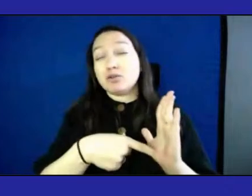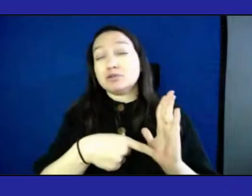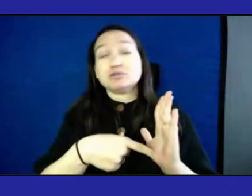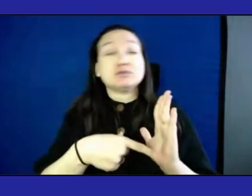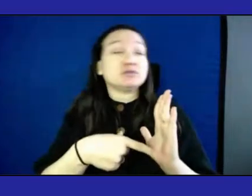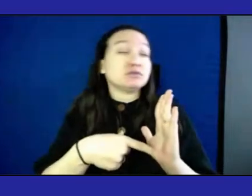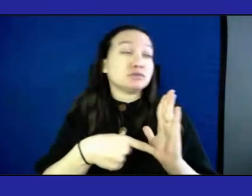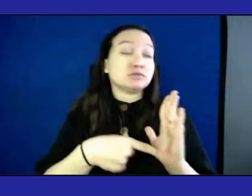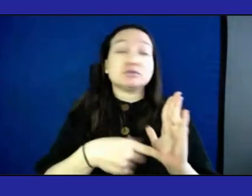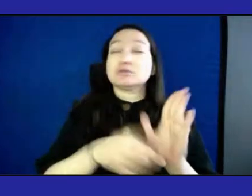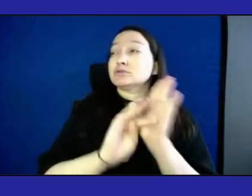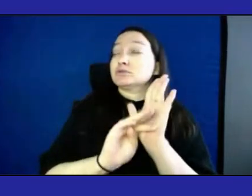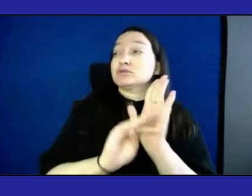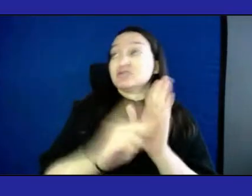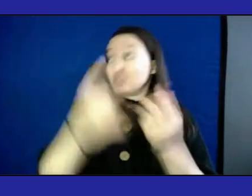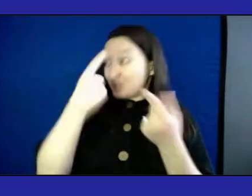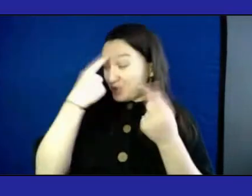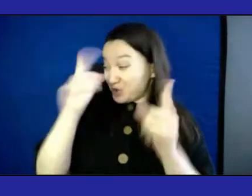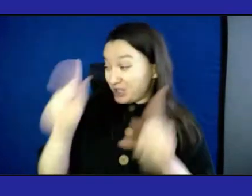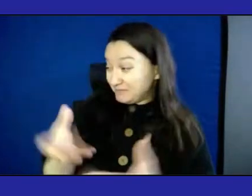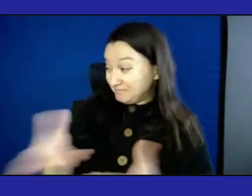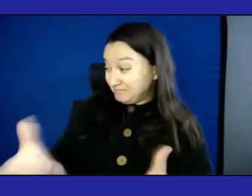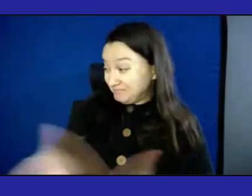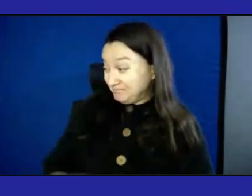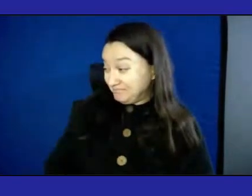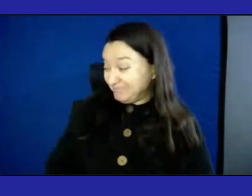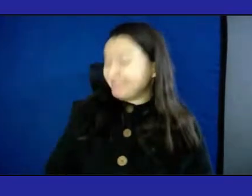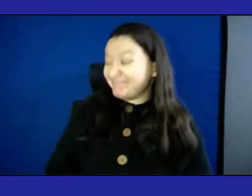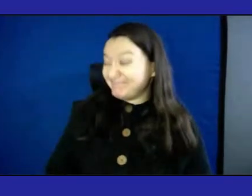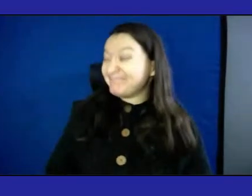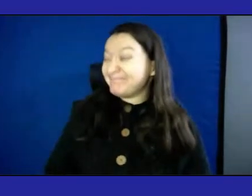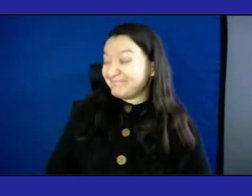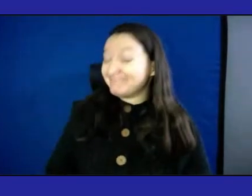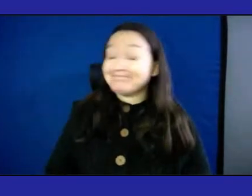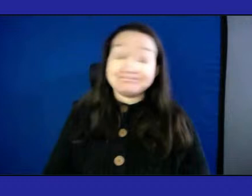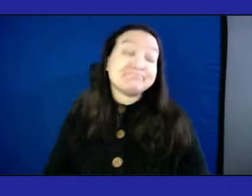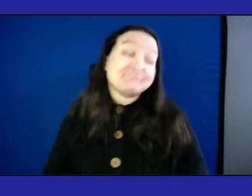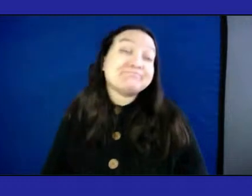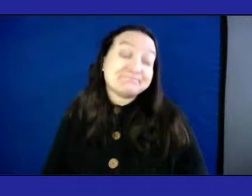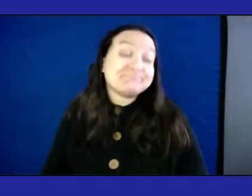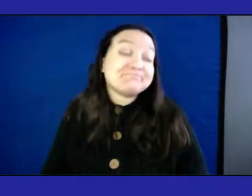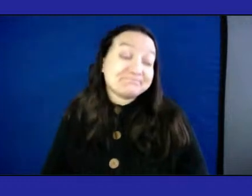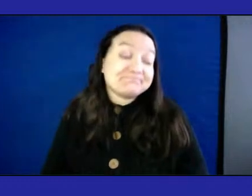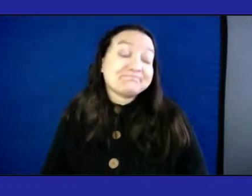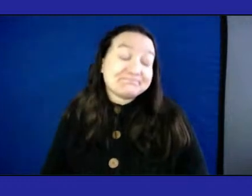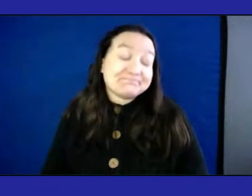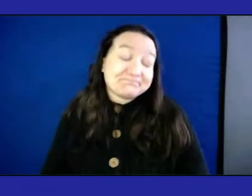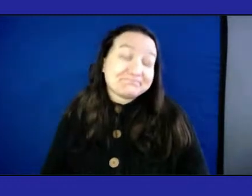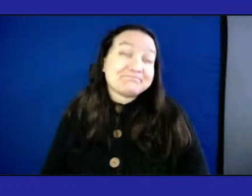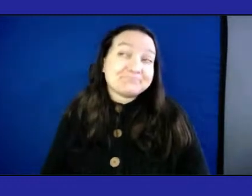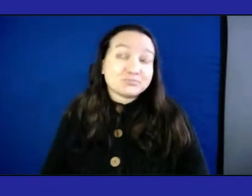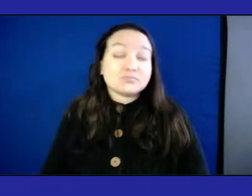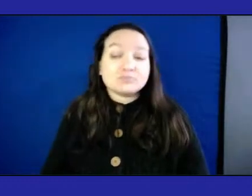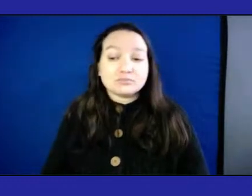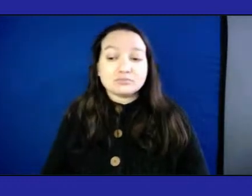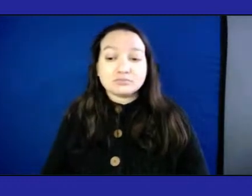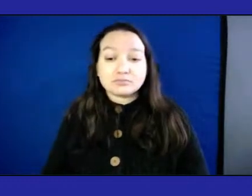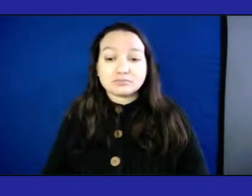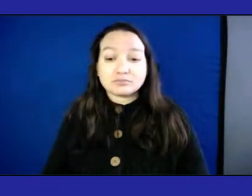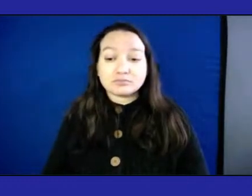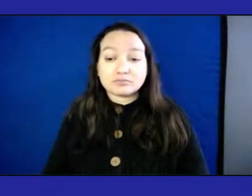do you agree on? Yeah, no, I agree. So, you know, it's that I like